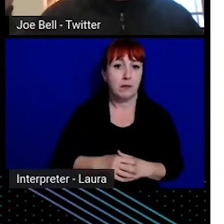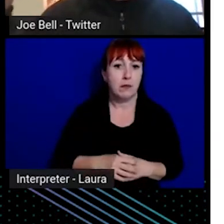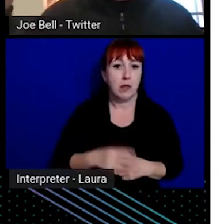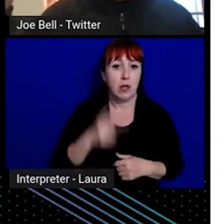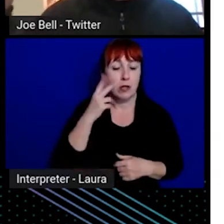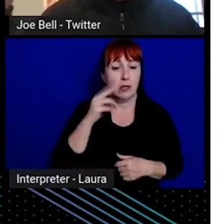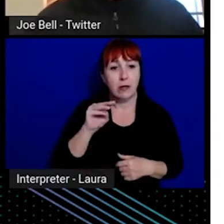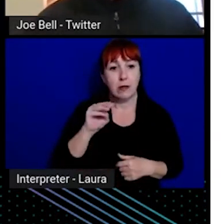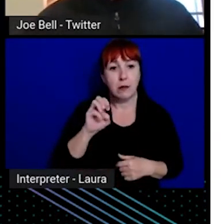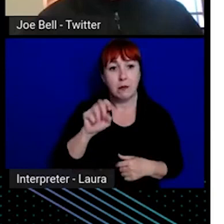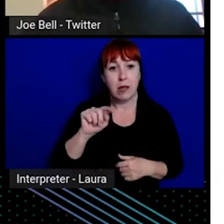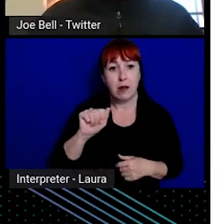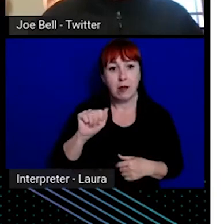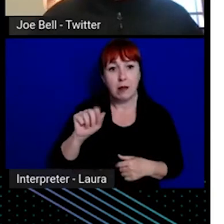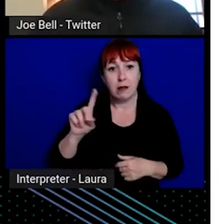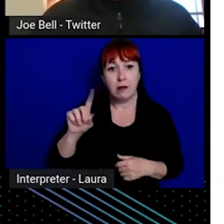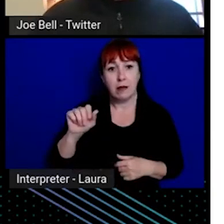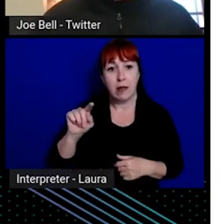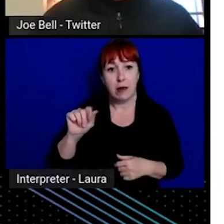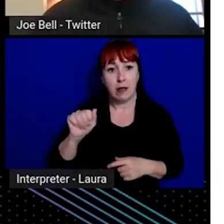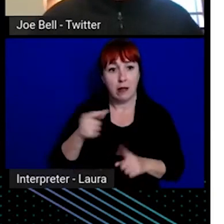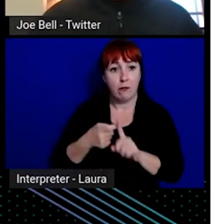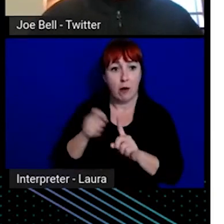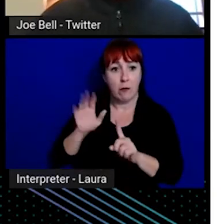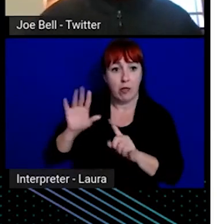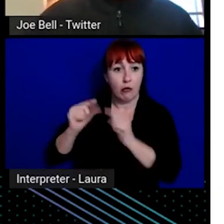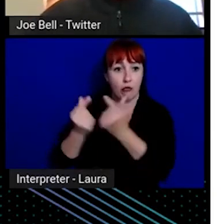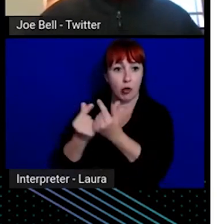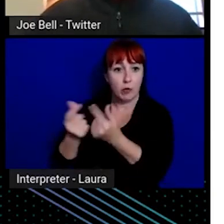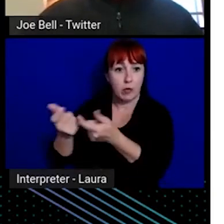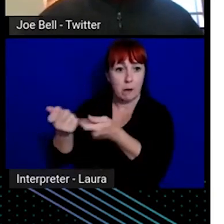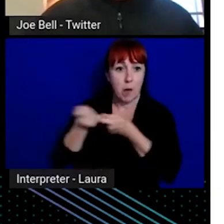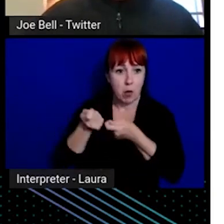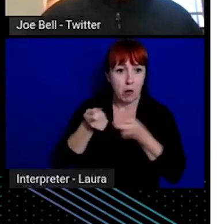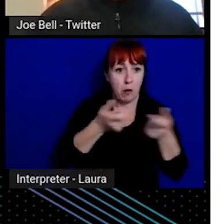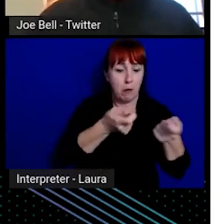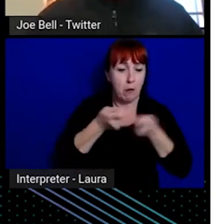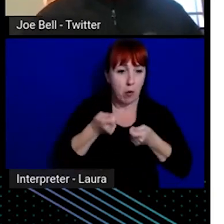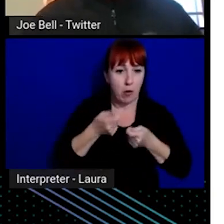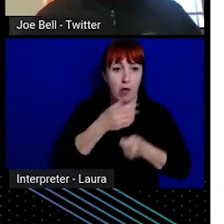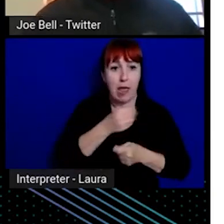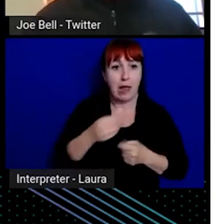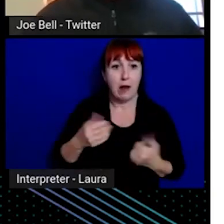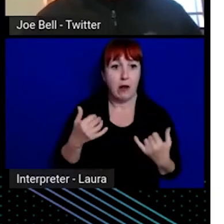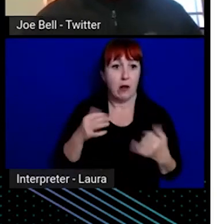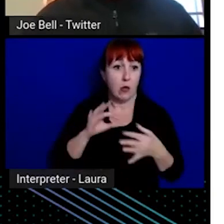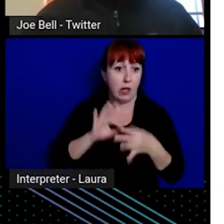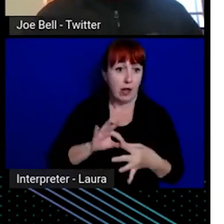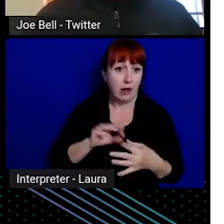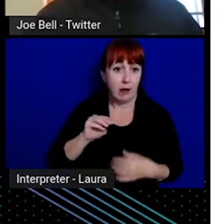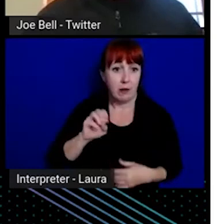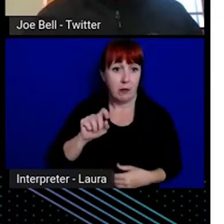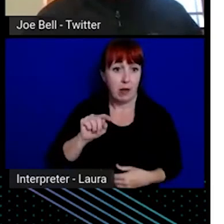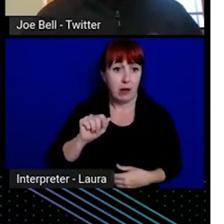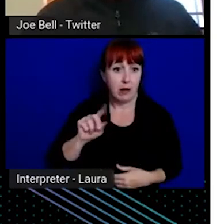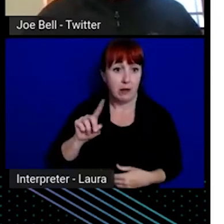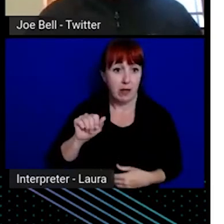the specific groups. And then for each group, it's pulling in all the metadata about the current members. And then it is